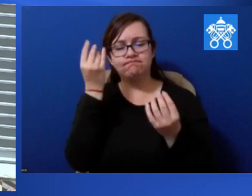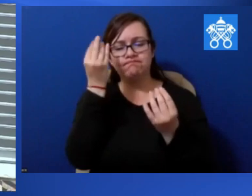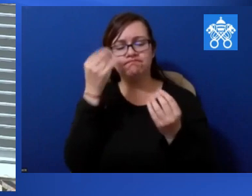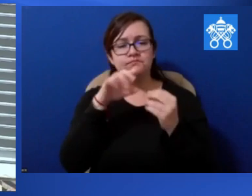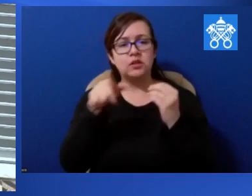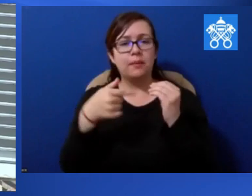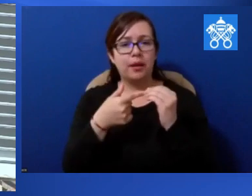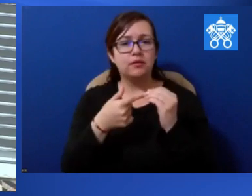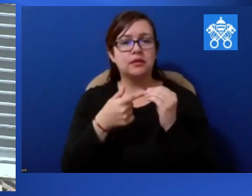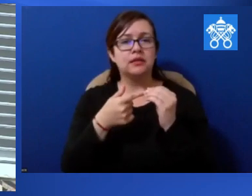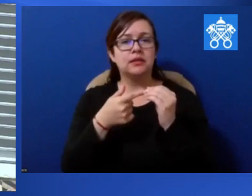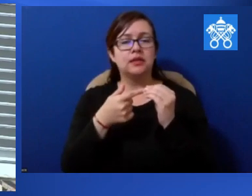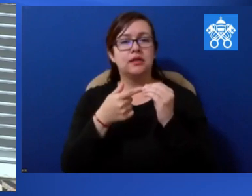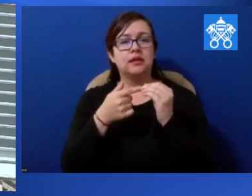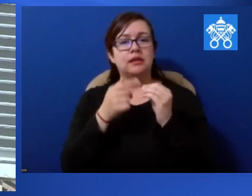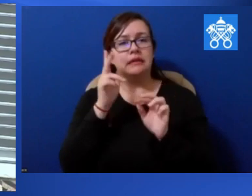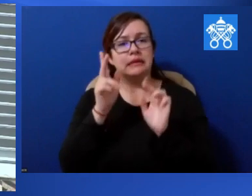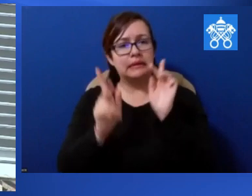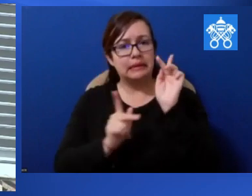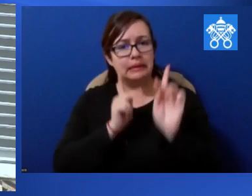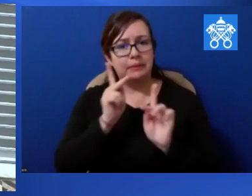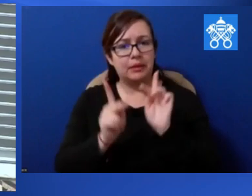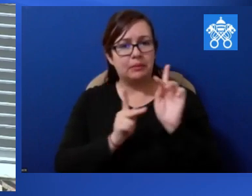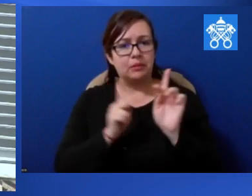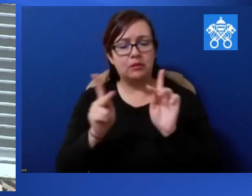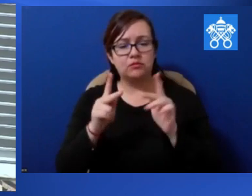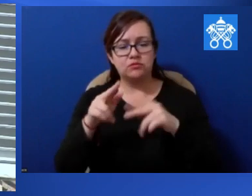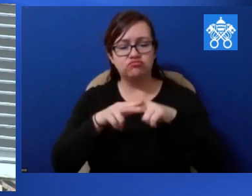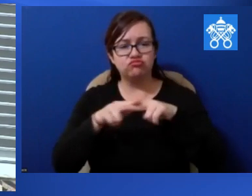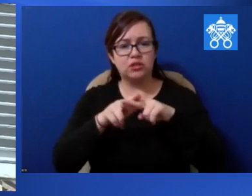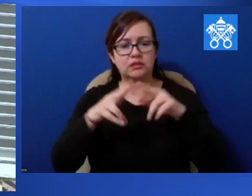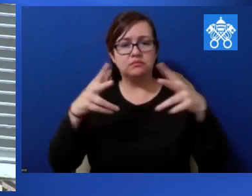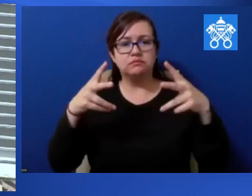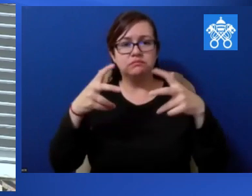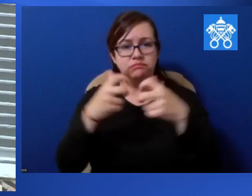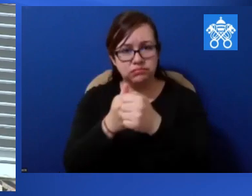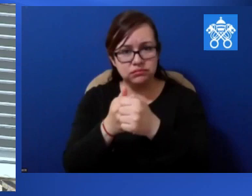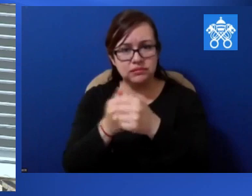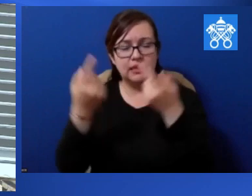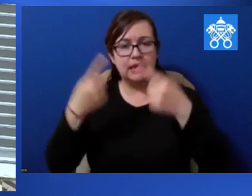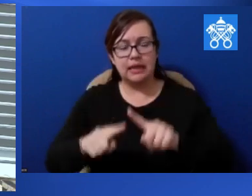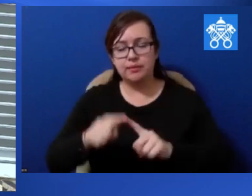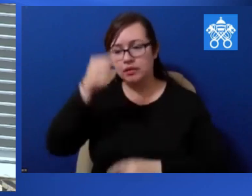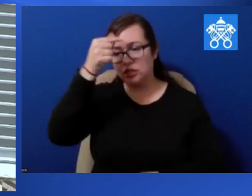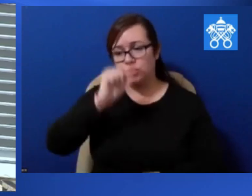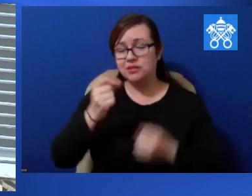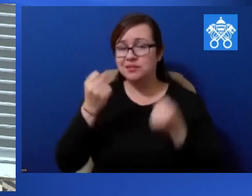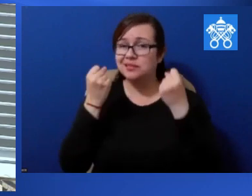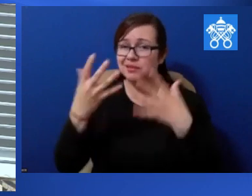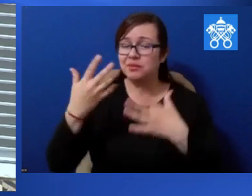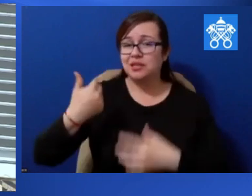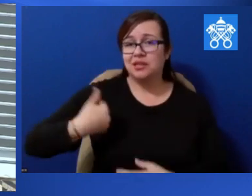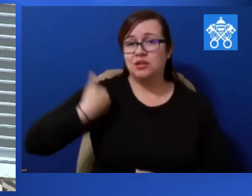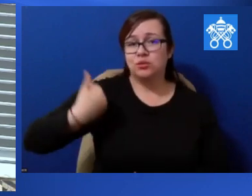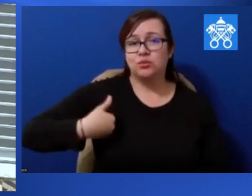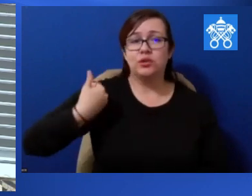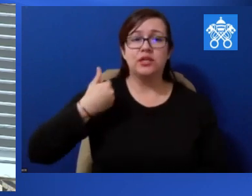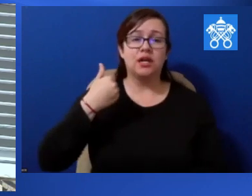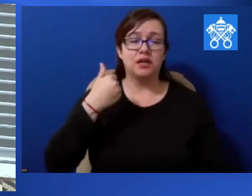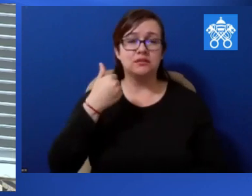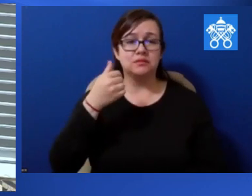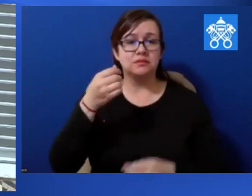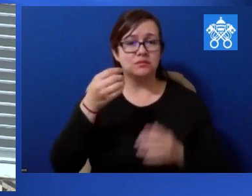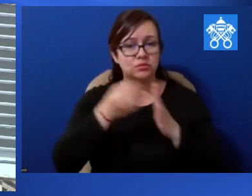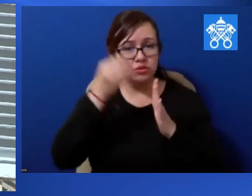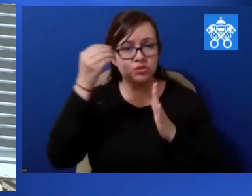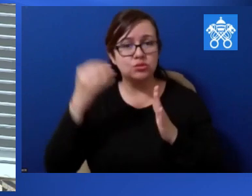to the victims of the train accident in Greece. Many were young students. I pray